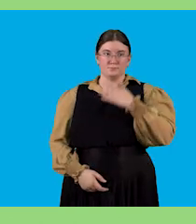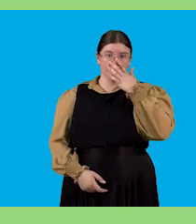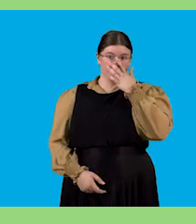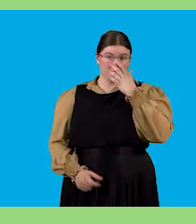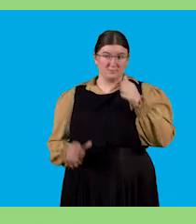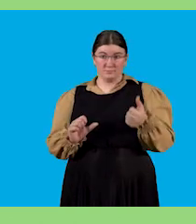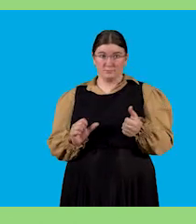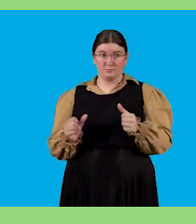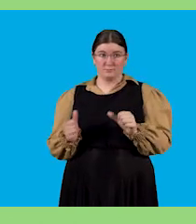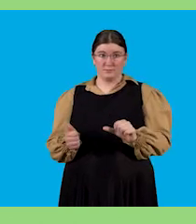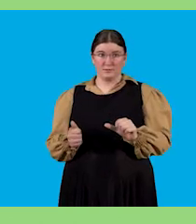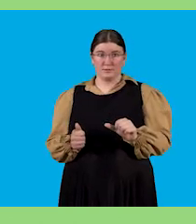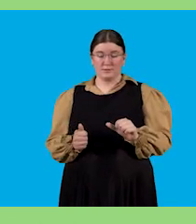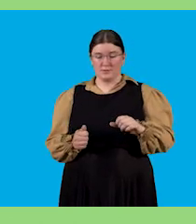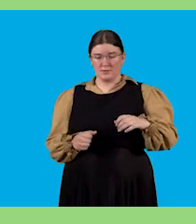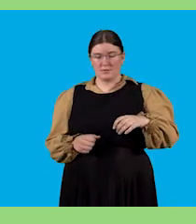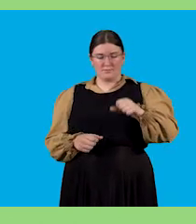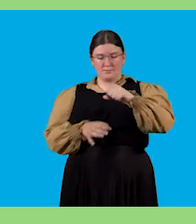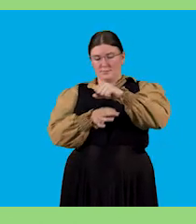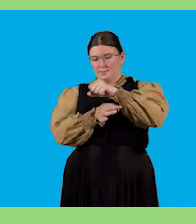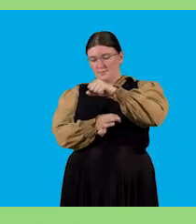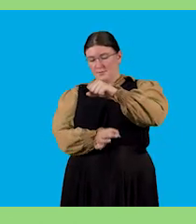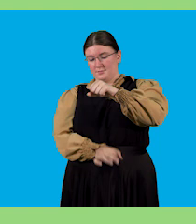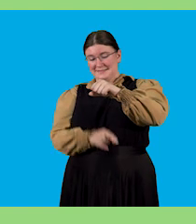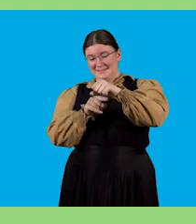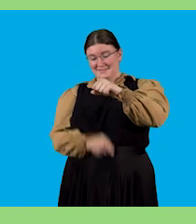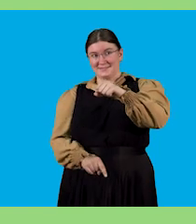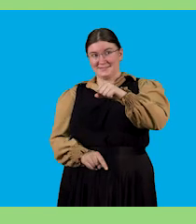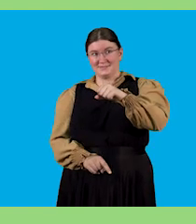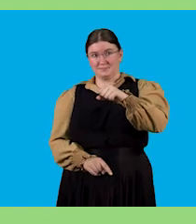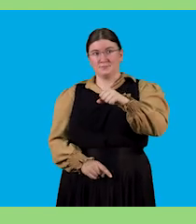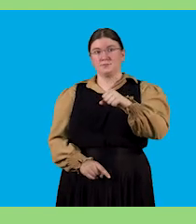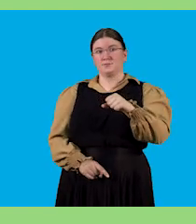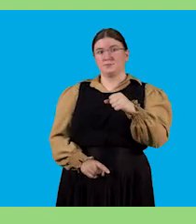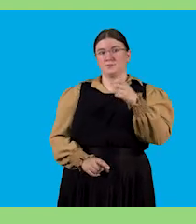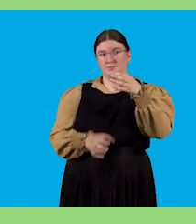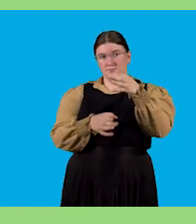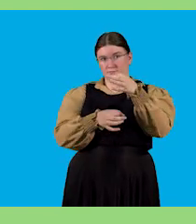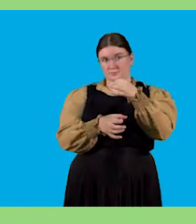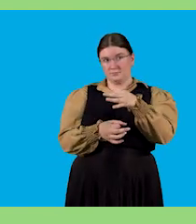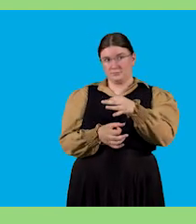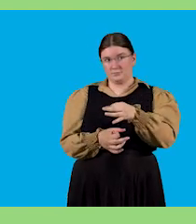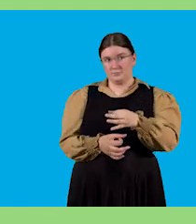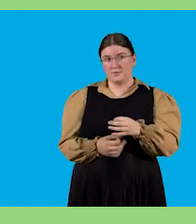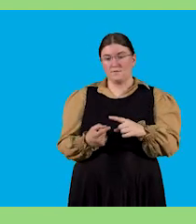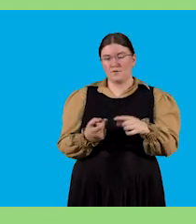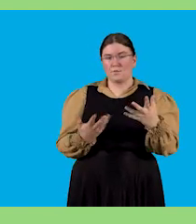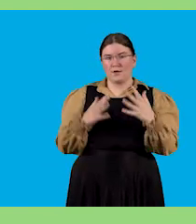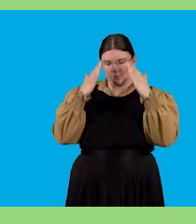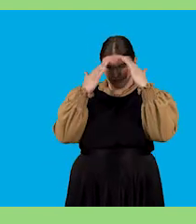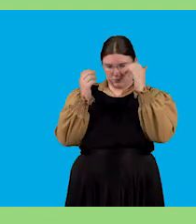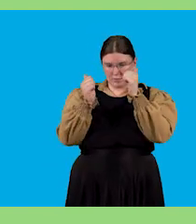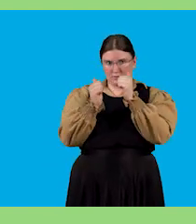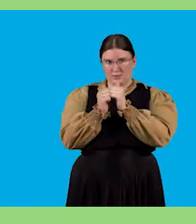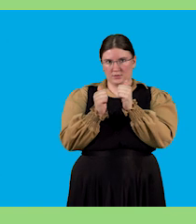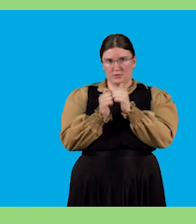We then move on to the spinal cord. We have said that the spinal cord runs from the brain to the